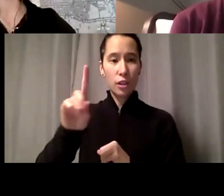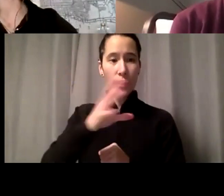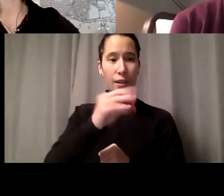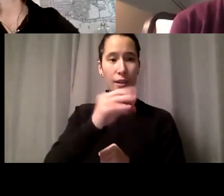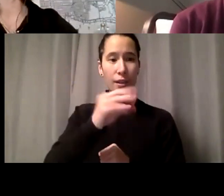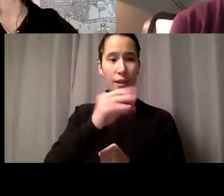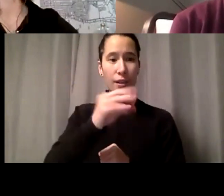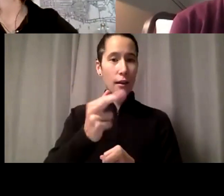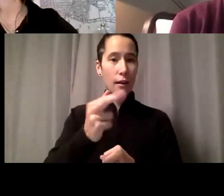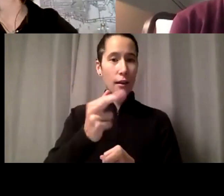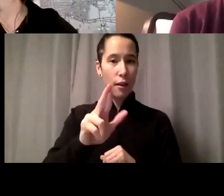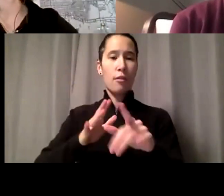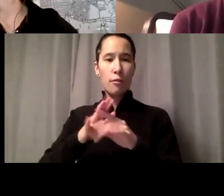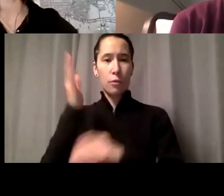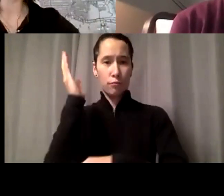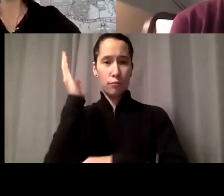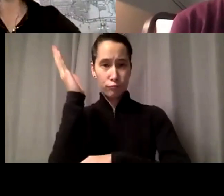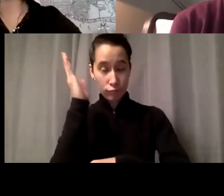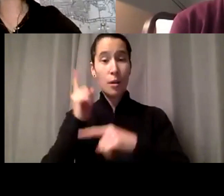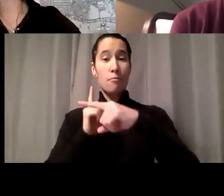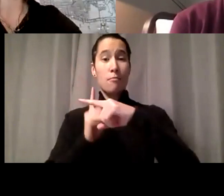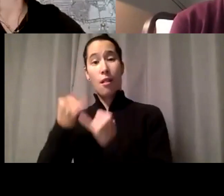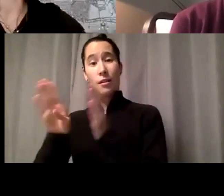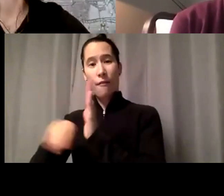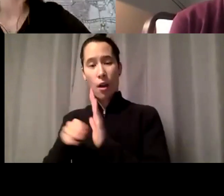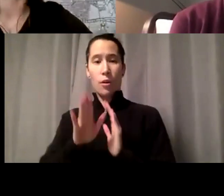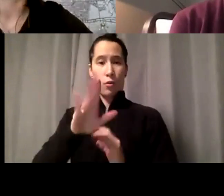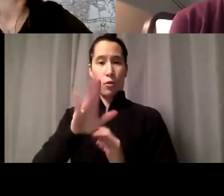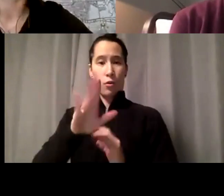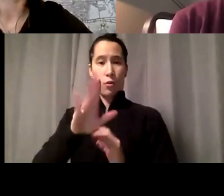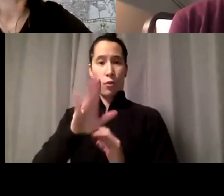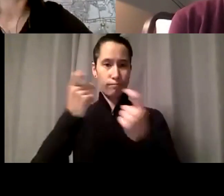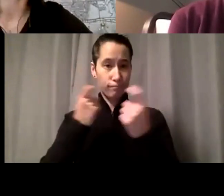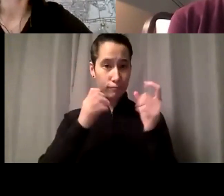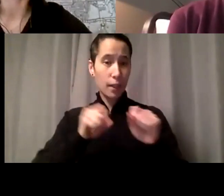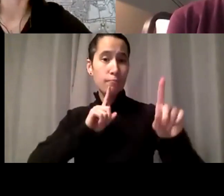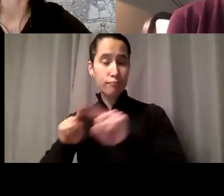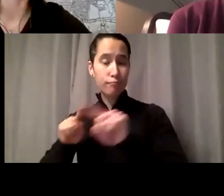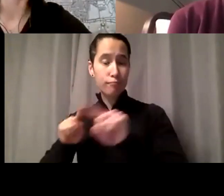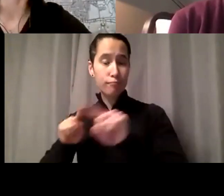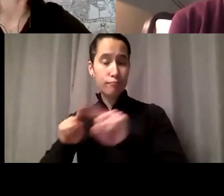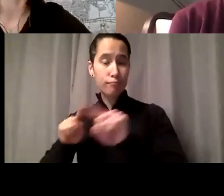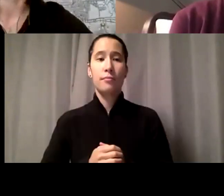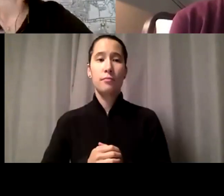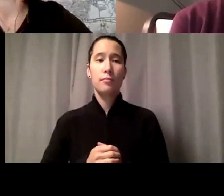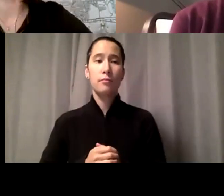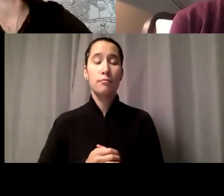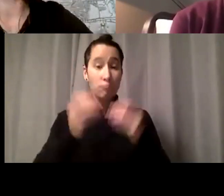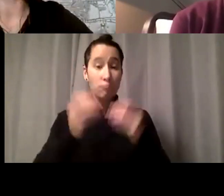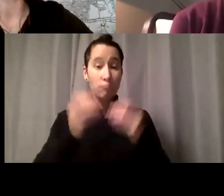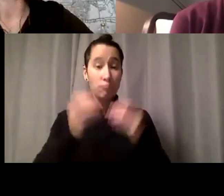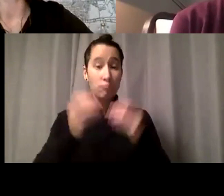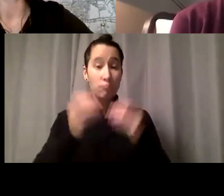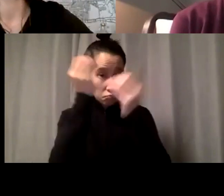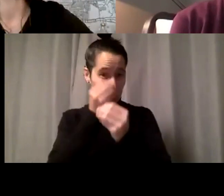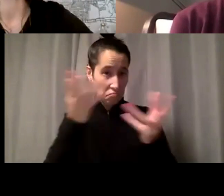couple of housekeeping things before we jump in. The first is that we are recording this webinar and we will be sharing it. So if you have some